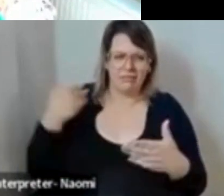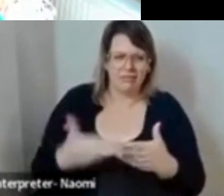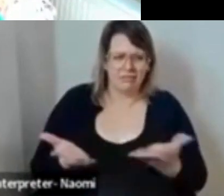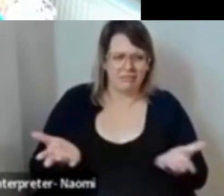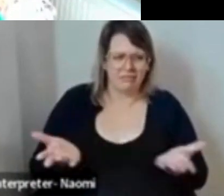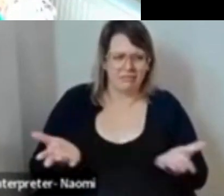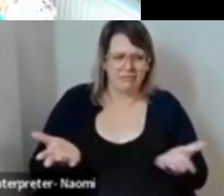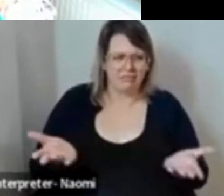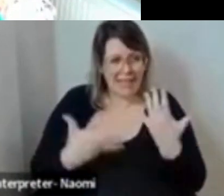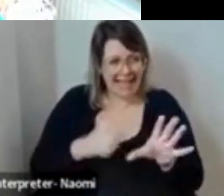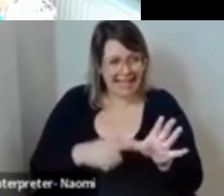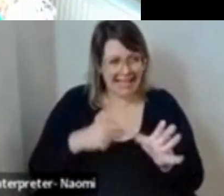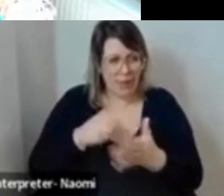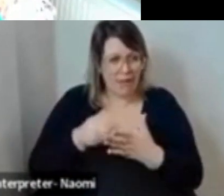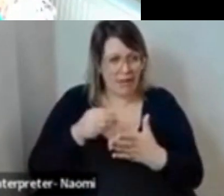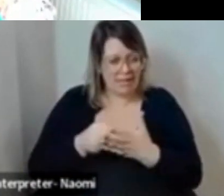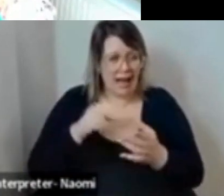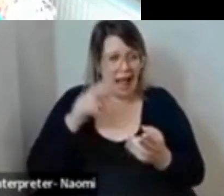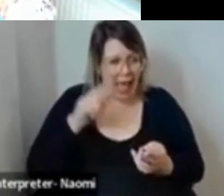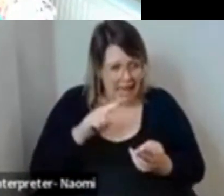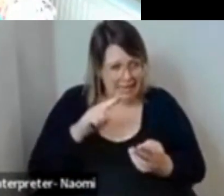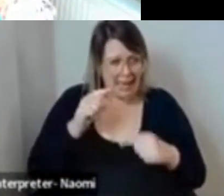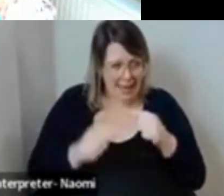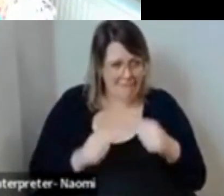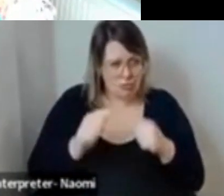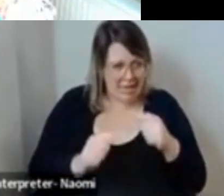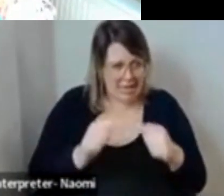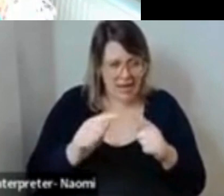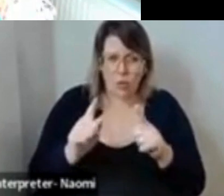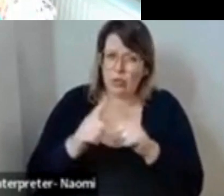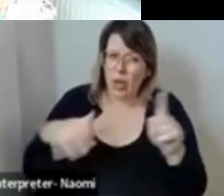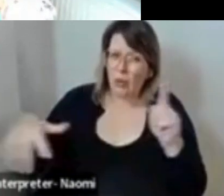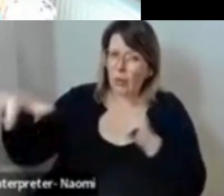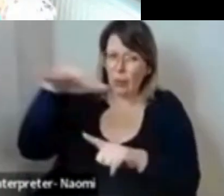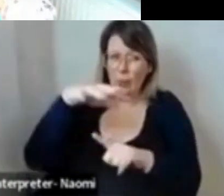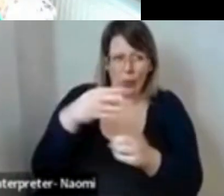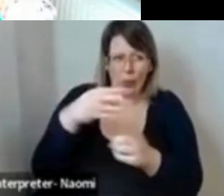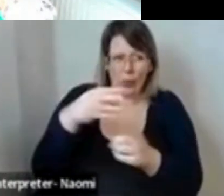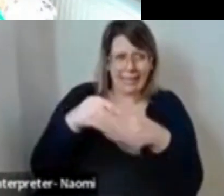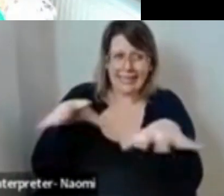a decade, and the broader funding climate is harder than ever?